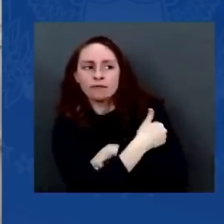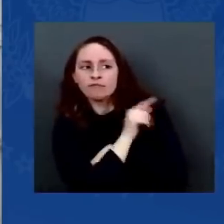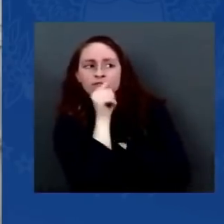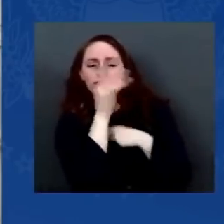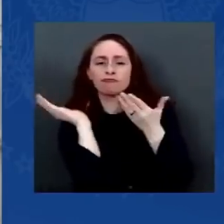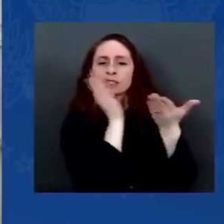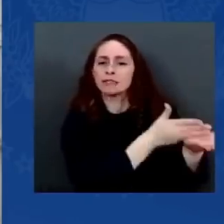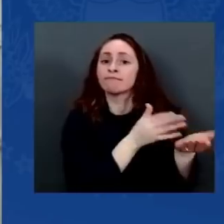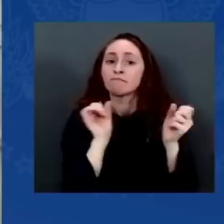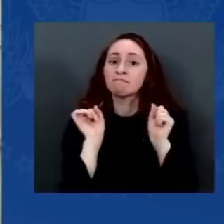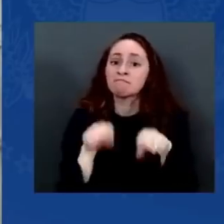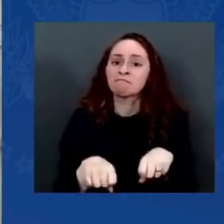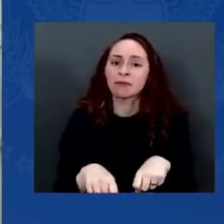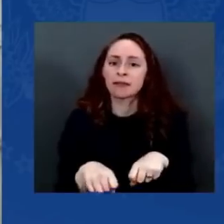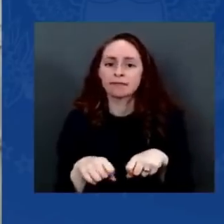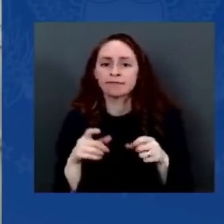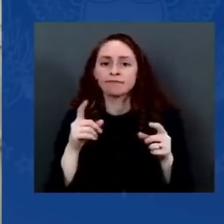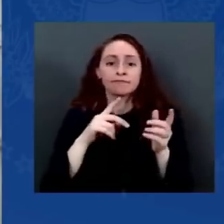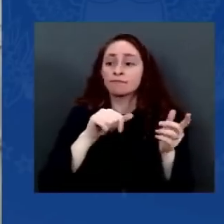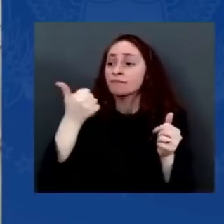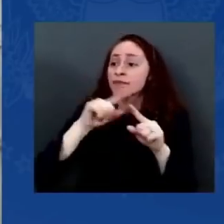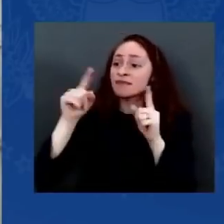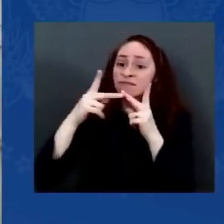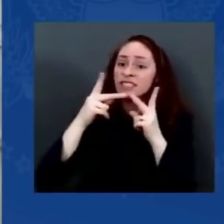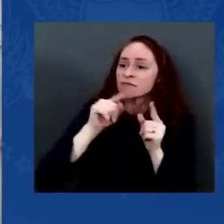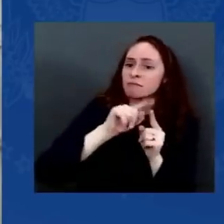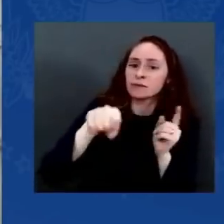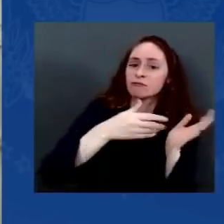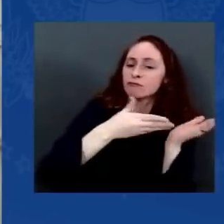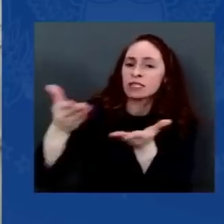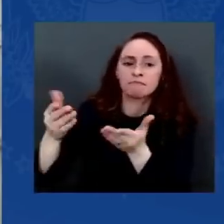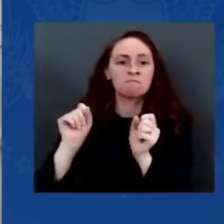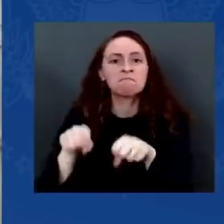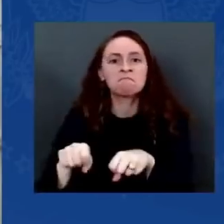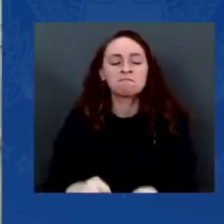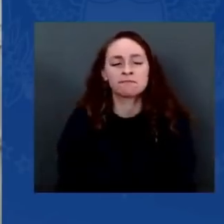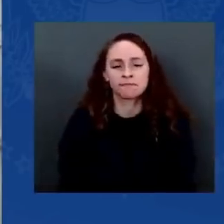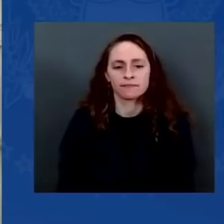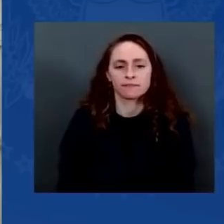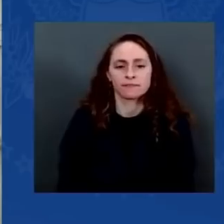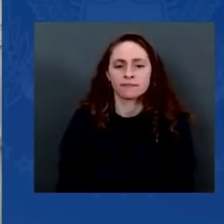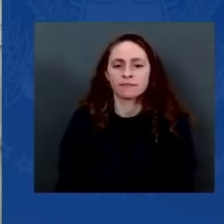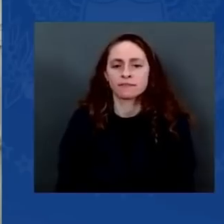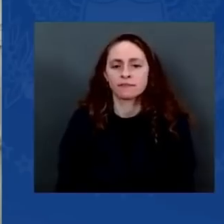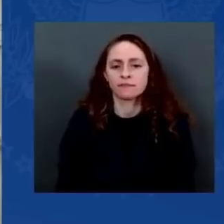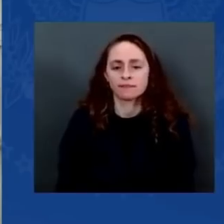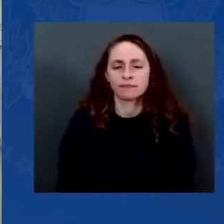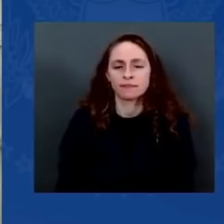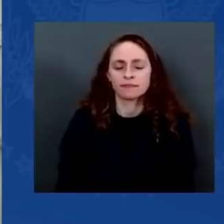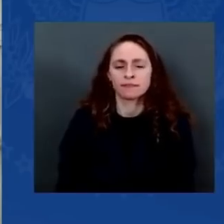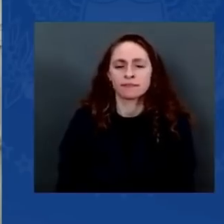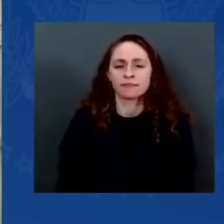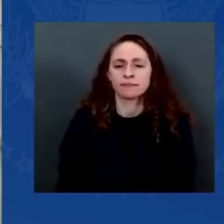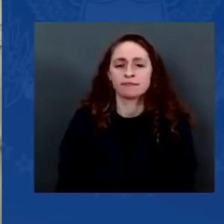patients. Our doctors, nurses, hospital staffs have gone above and beyond during this pandemic. The strain and stress